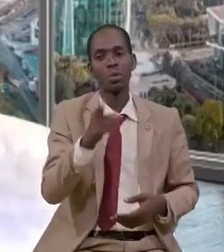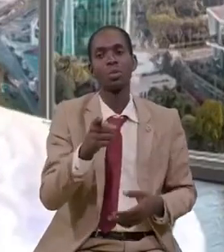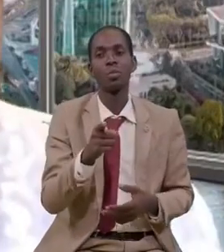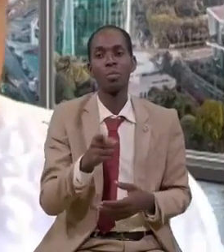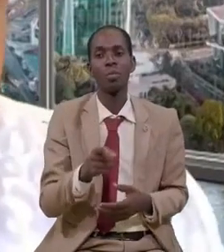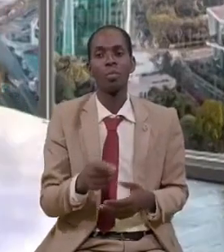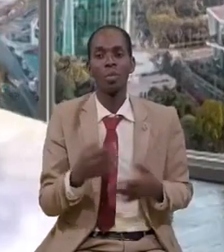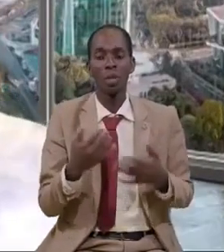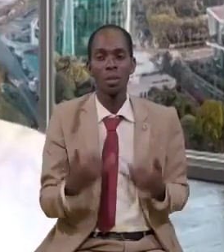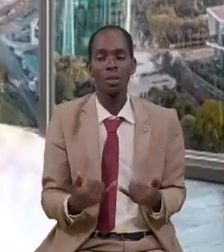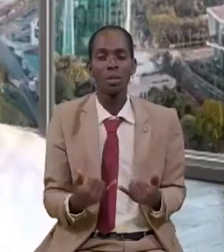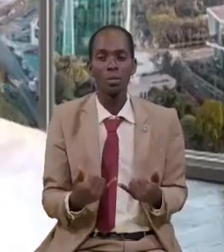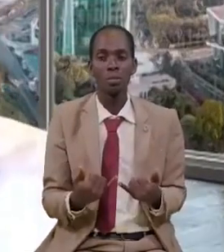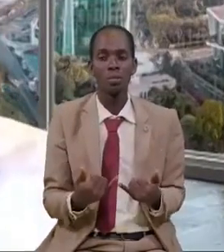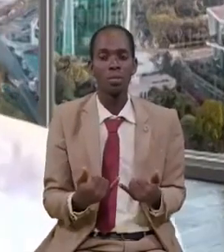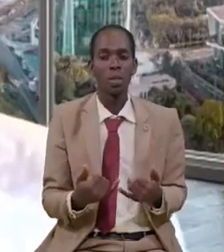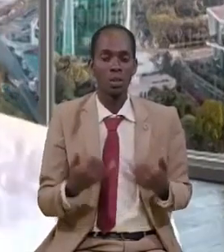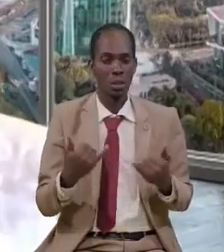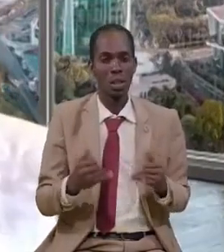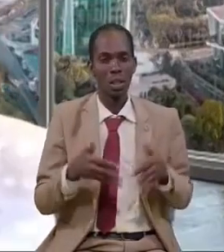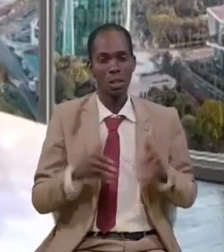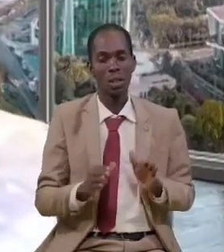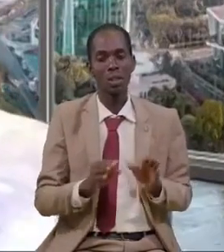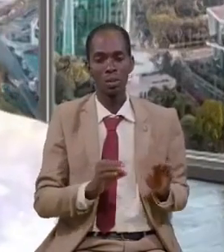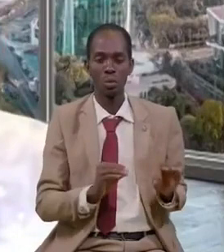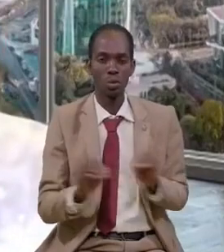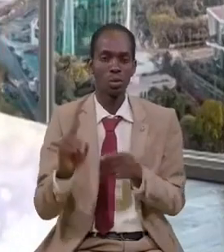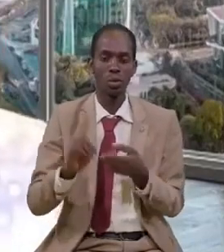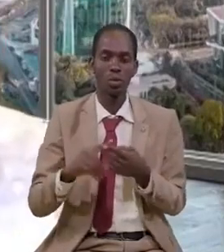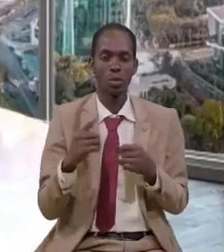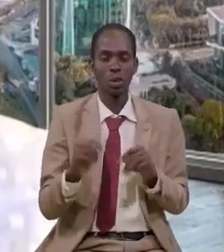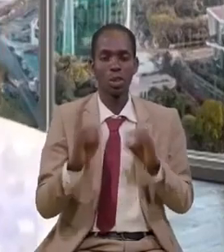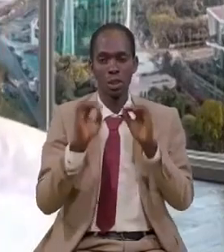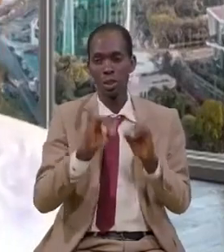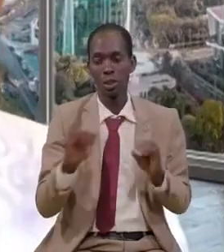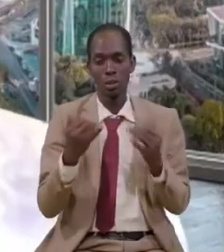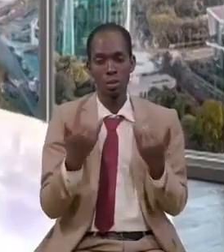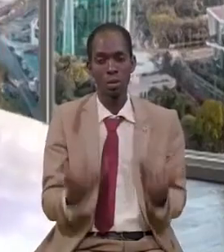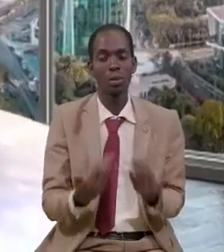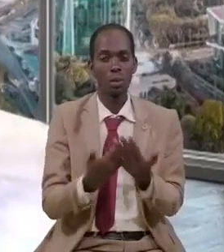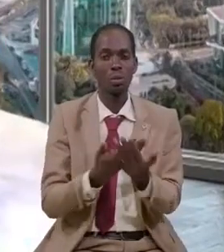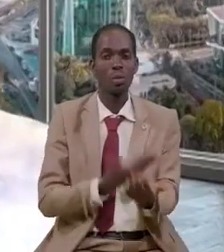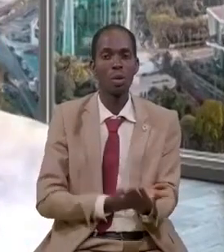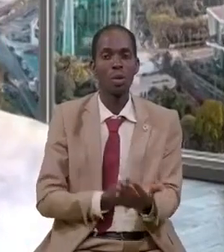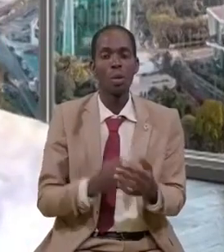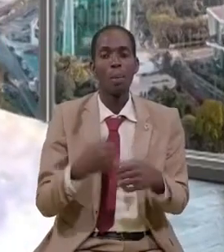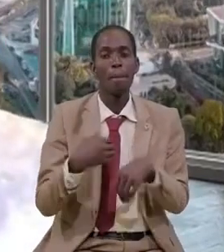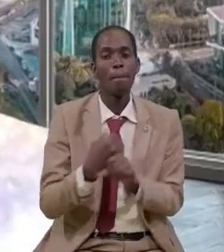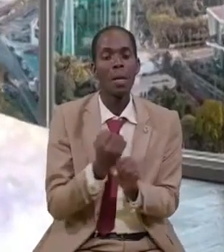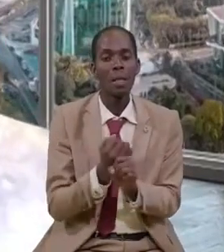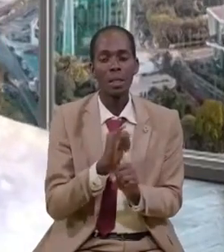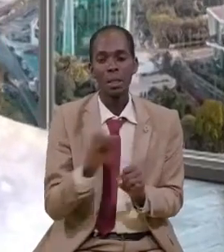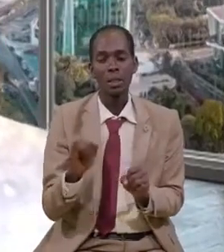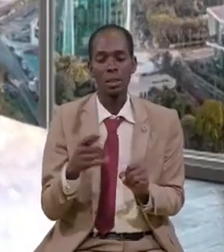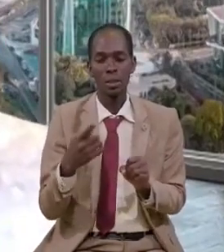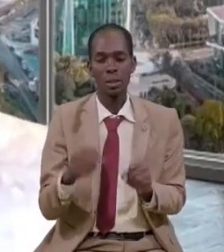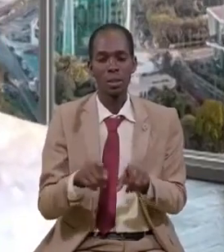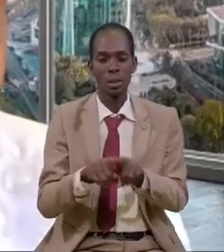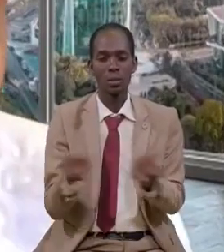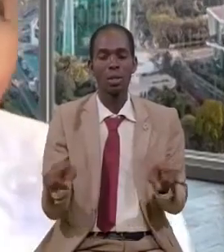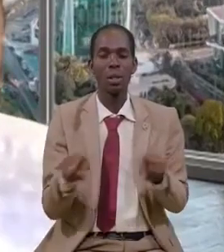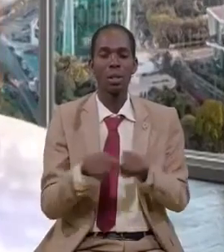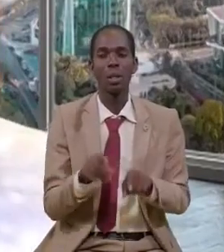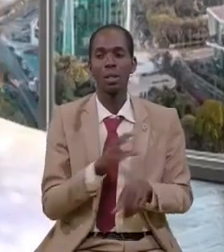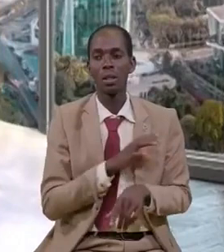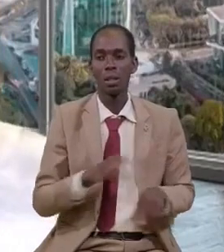ado, let's delve into our wonderful topic this morning, which is making a difference like Christ. Let's open our Bibles to the book